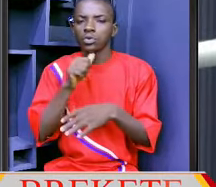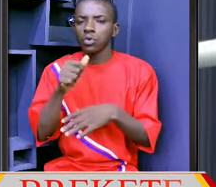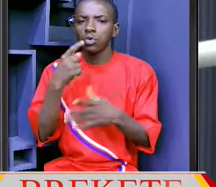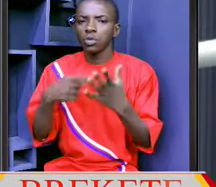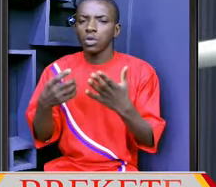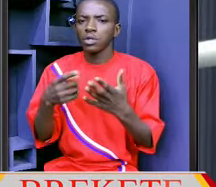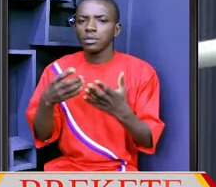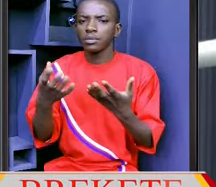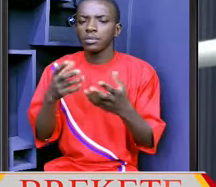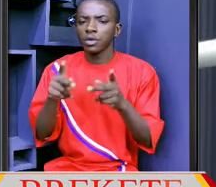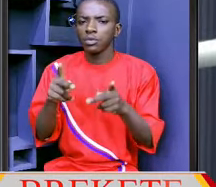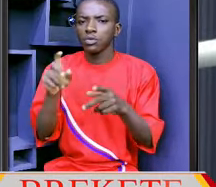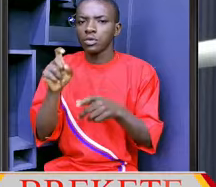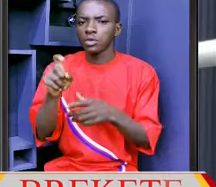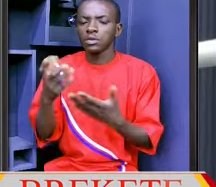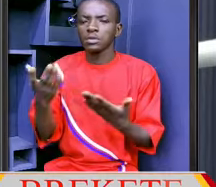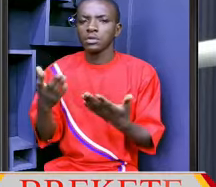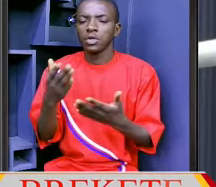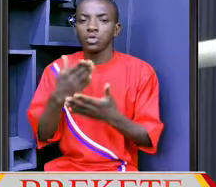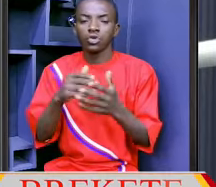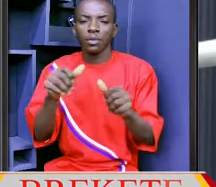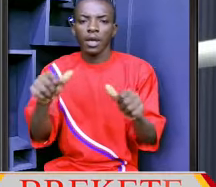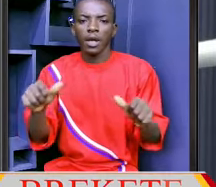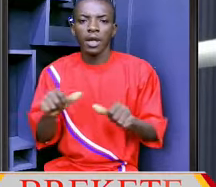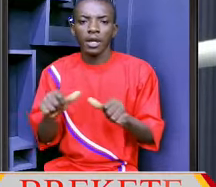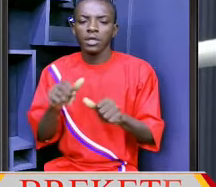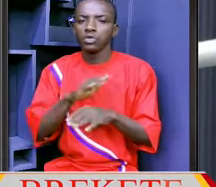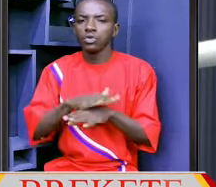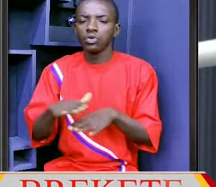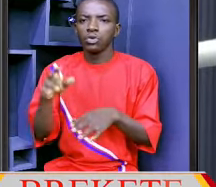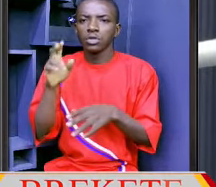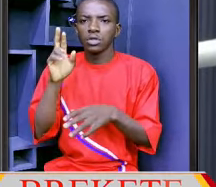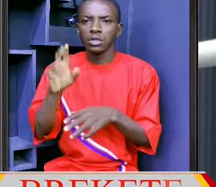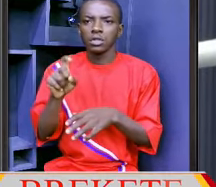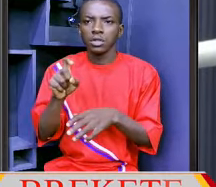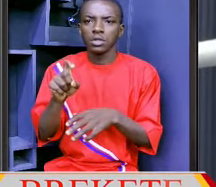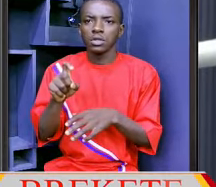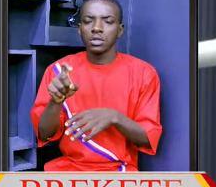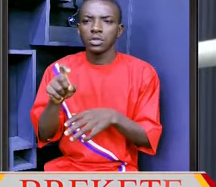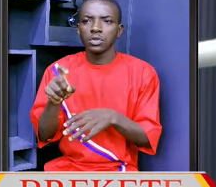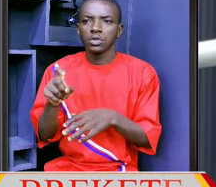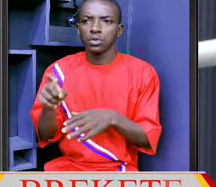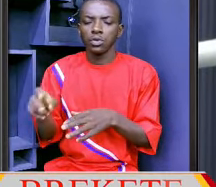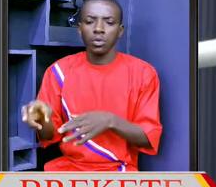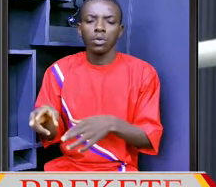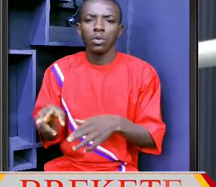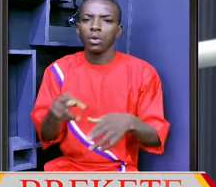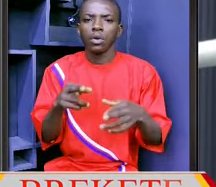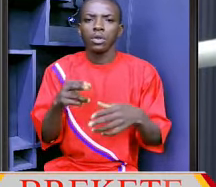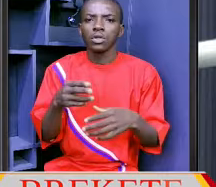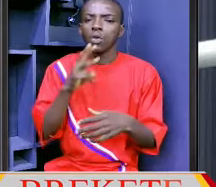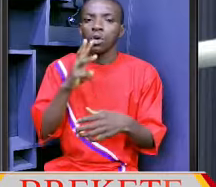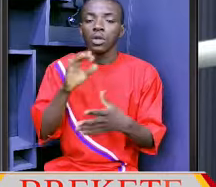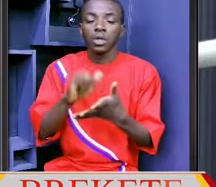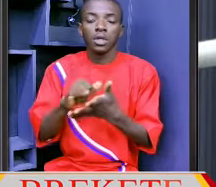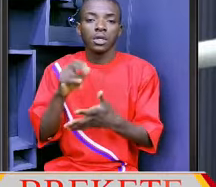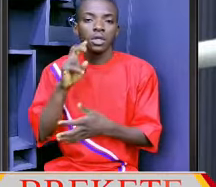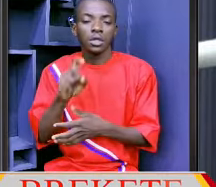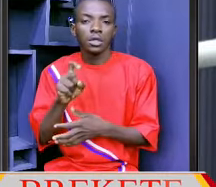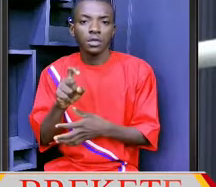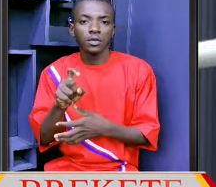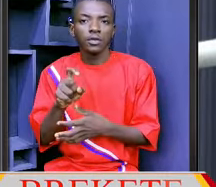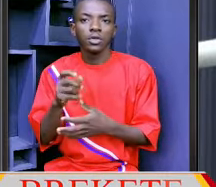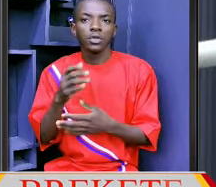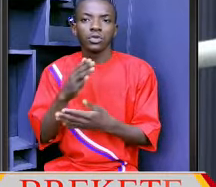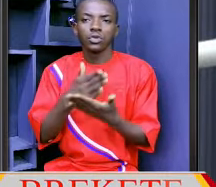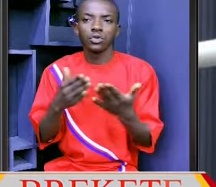that. In some areas, they don't need your culture, now water they need. In some areas, they don't